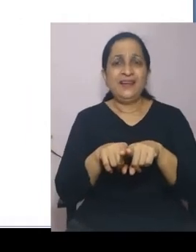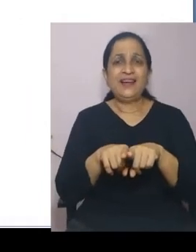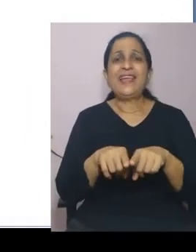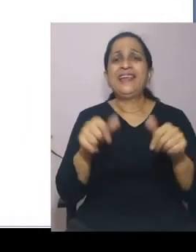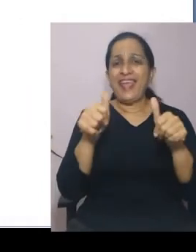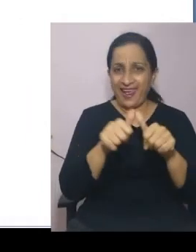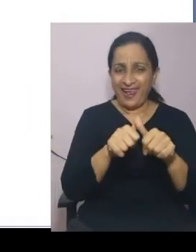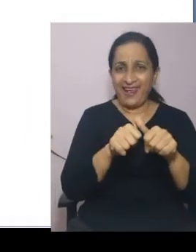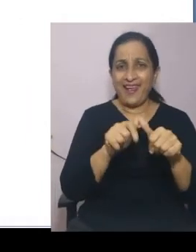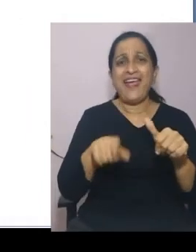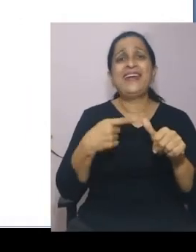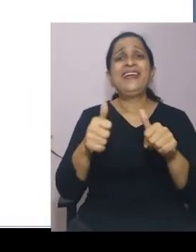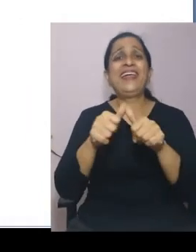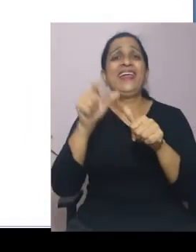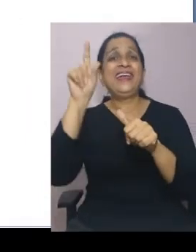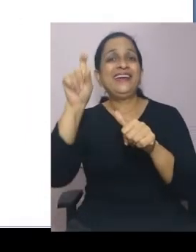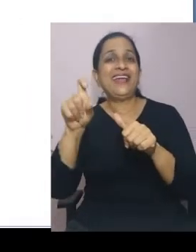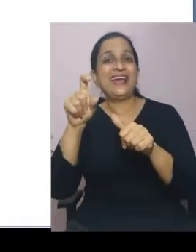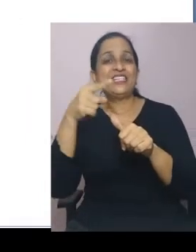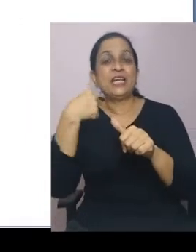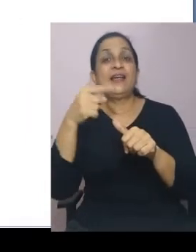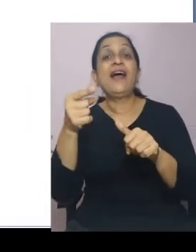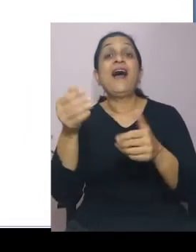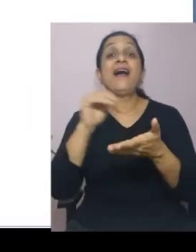Second one is very simple.